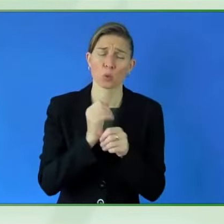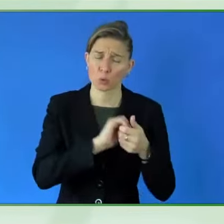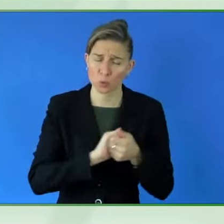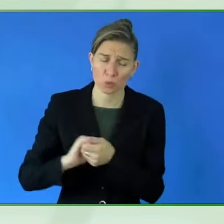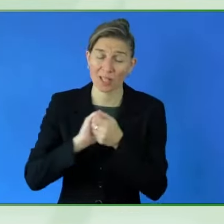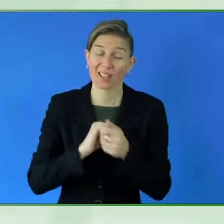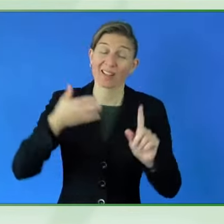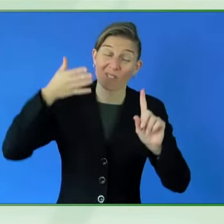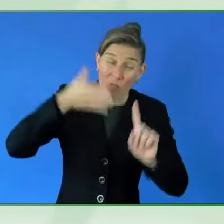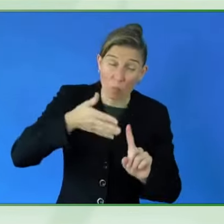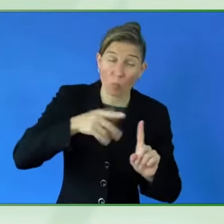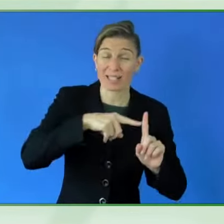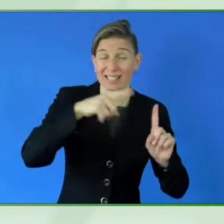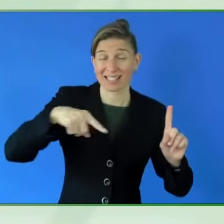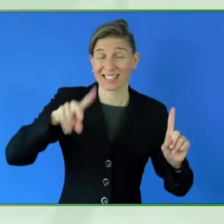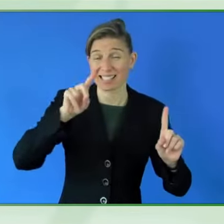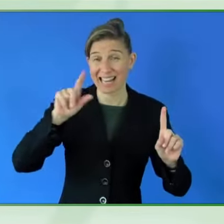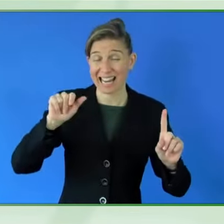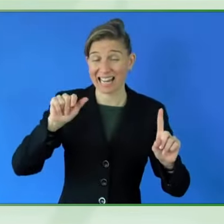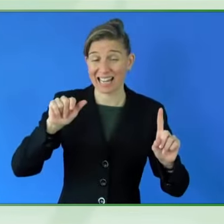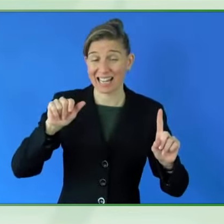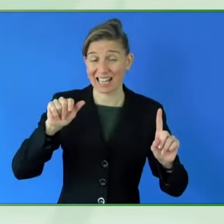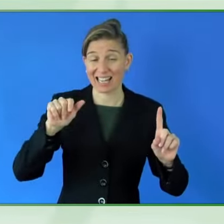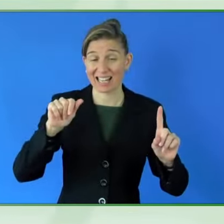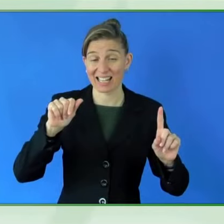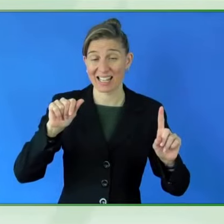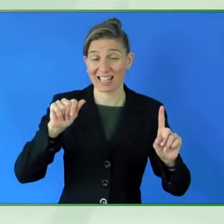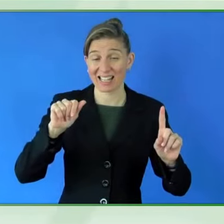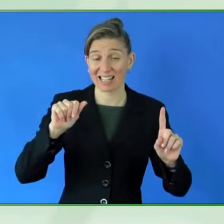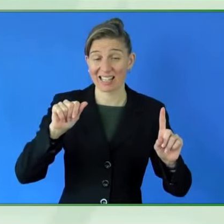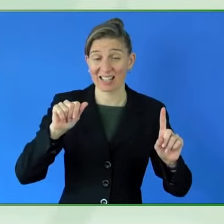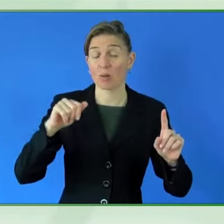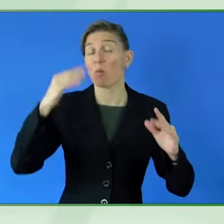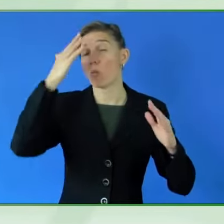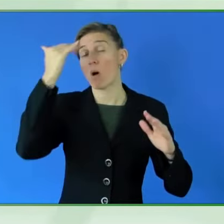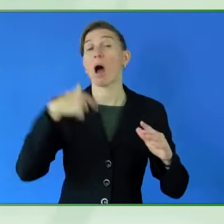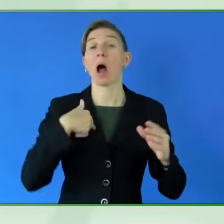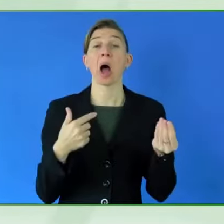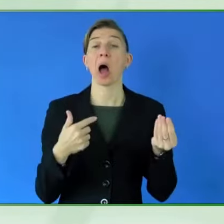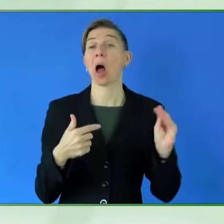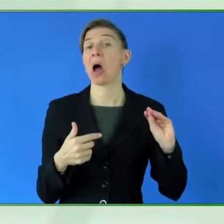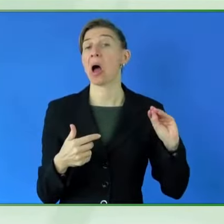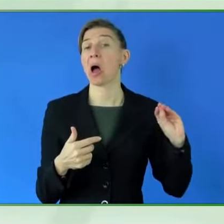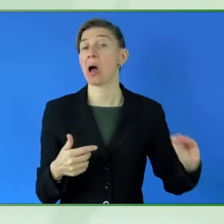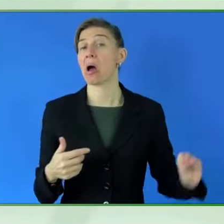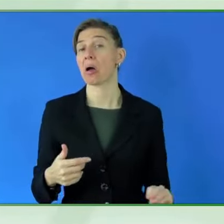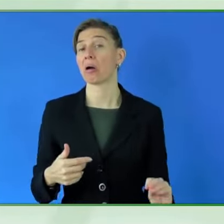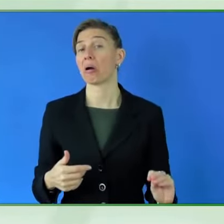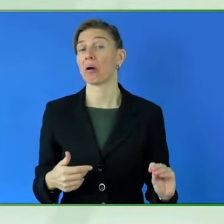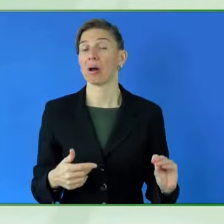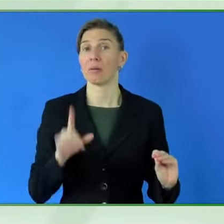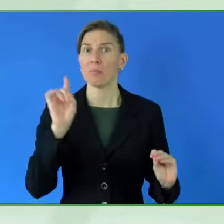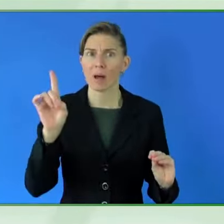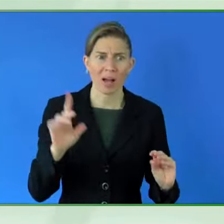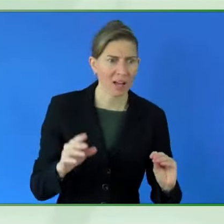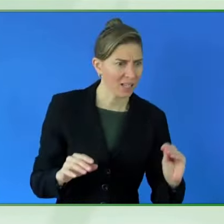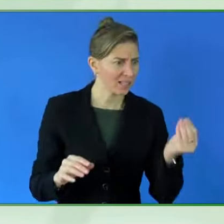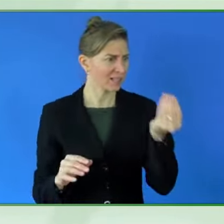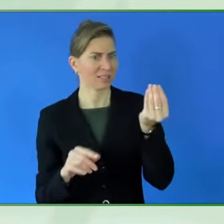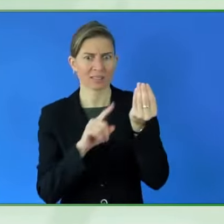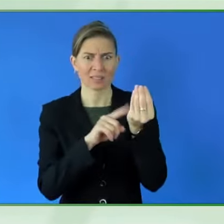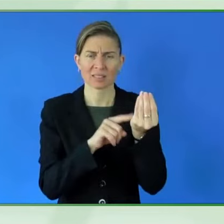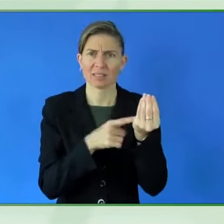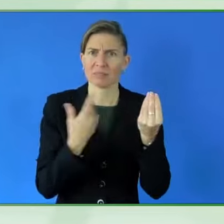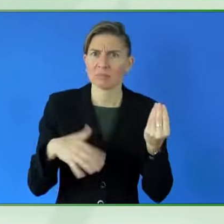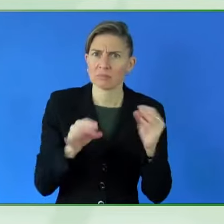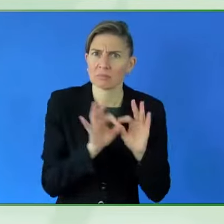to be demoted or not very focused upon, because there are all these different stakeholders and different agencies,